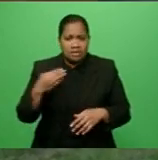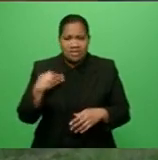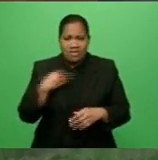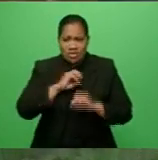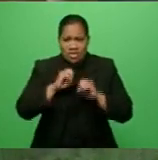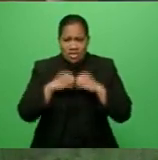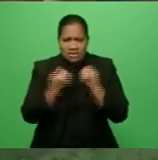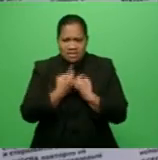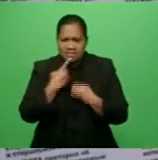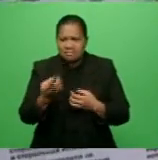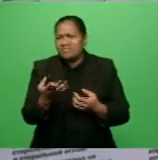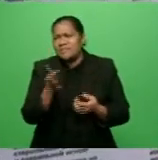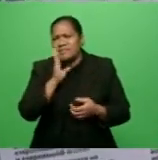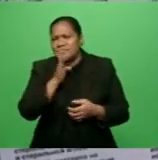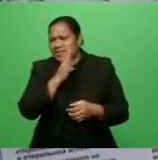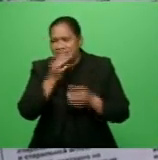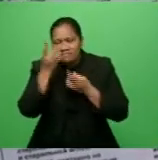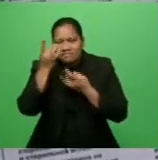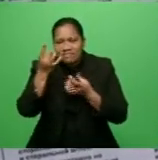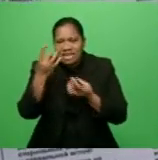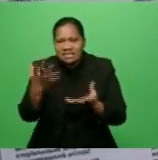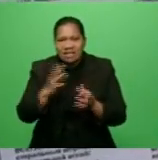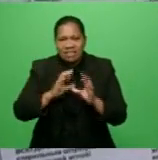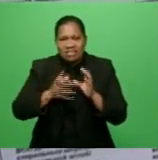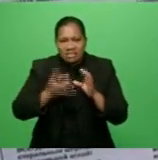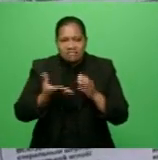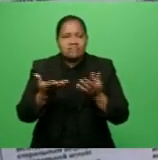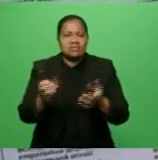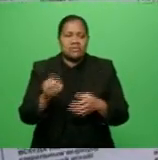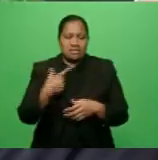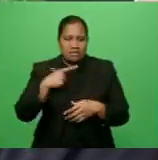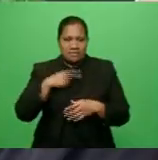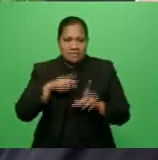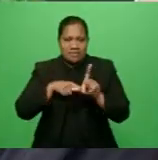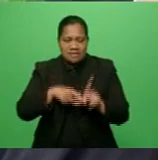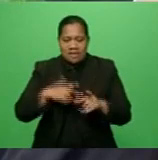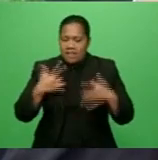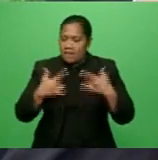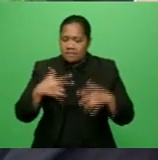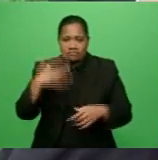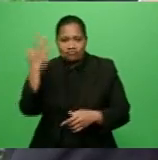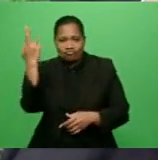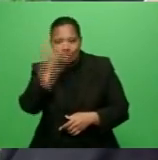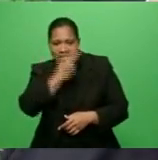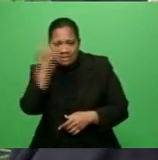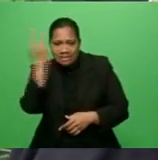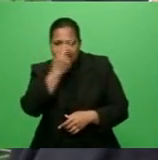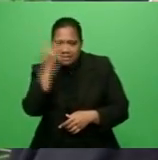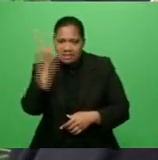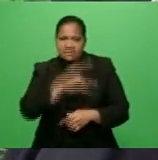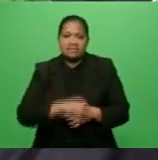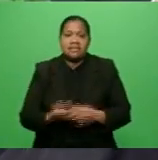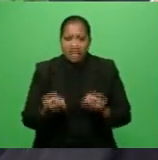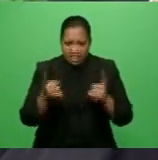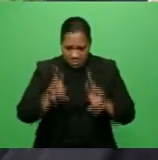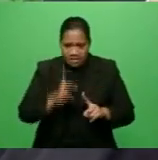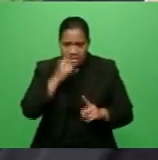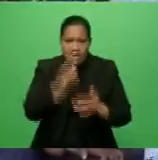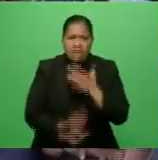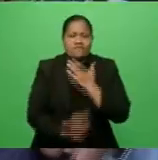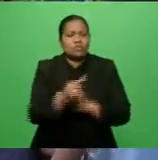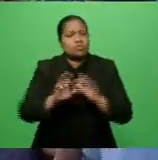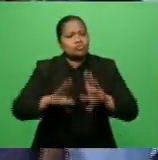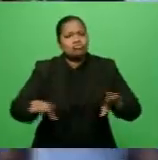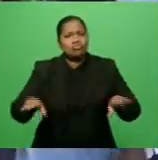vaccines are also adding fuel to the fire, putting young lives at risk. It says the avoidable suffering and death caused by children missing out